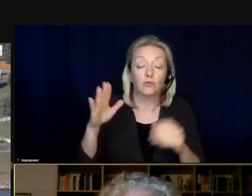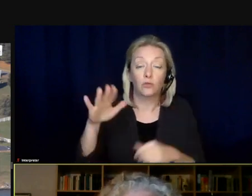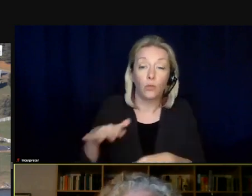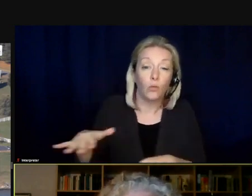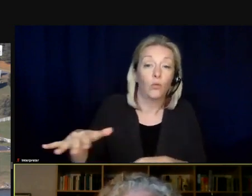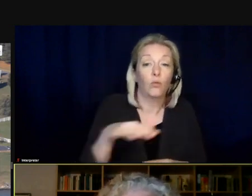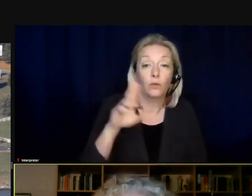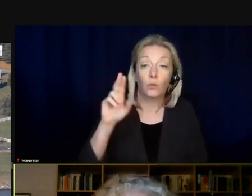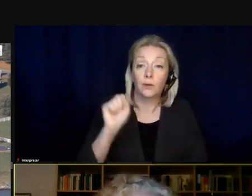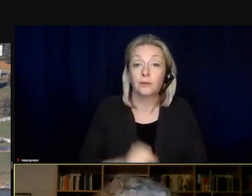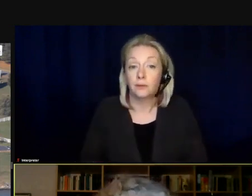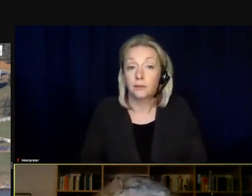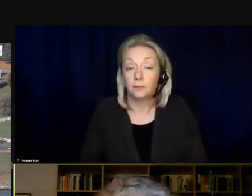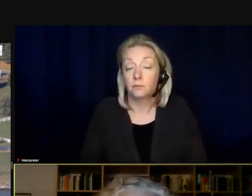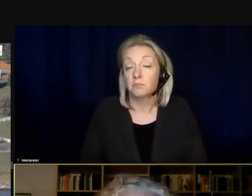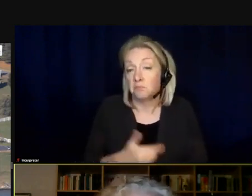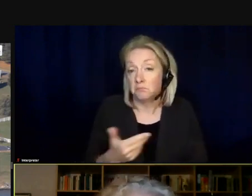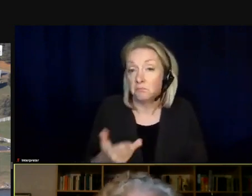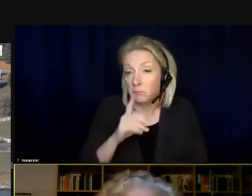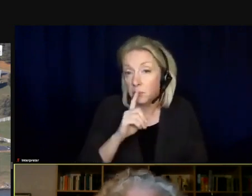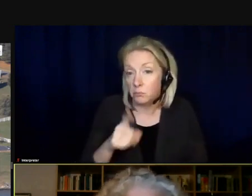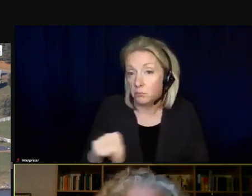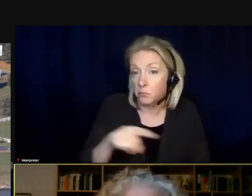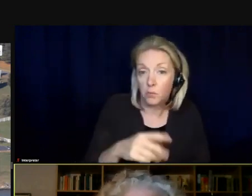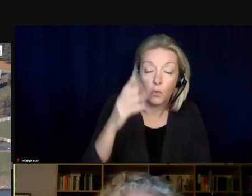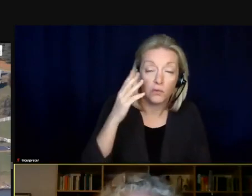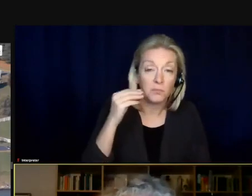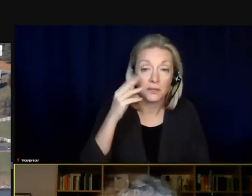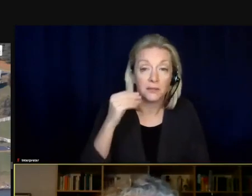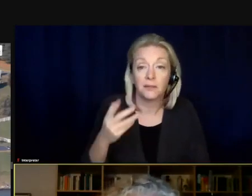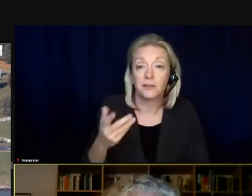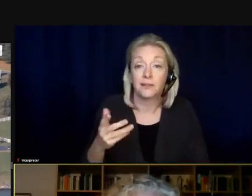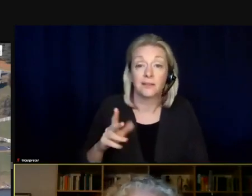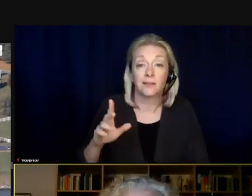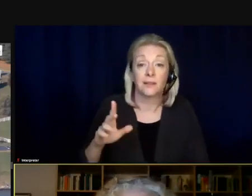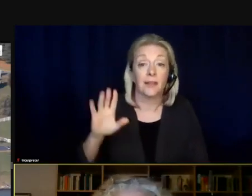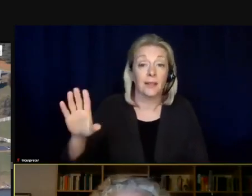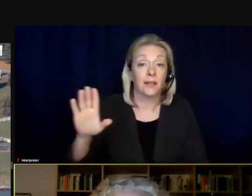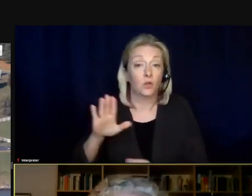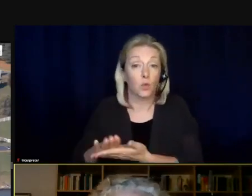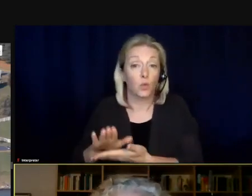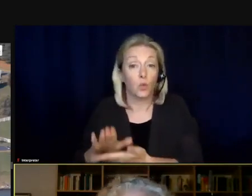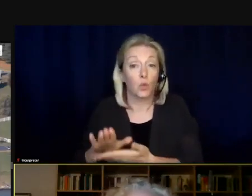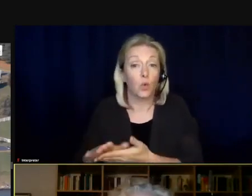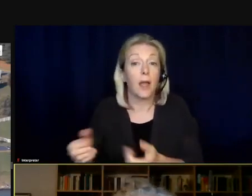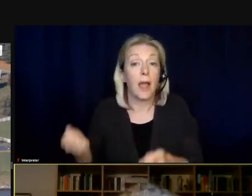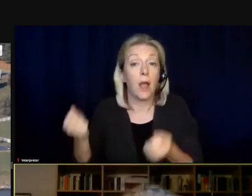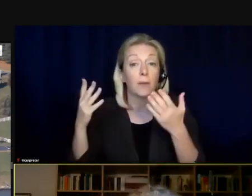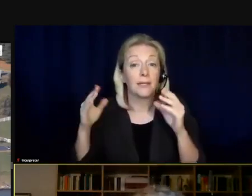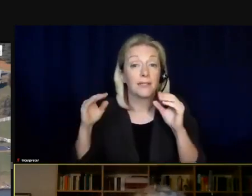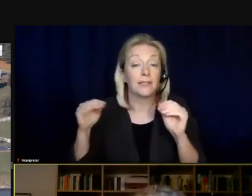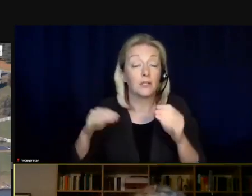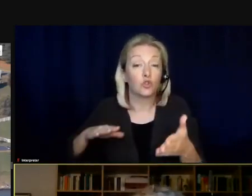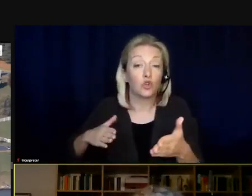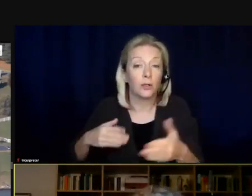teaching the same thing, because, as you can imagine, there's no one else at his school teaching culinary arts. So I